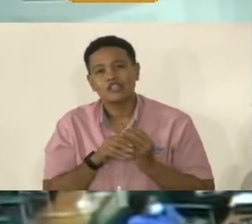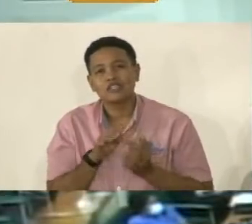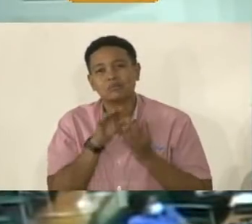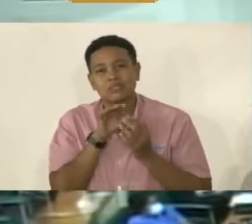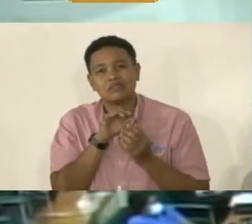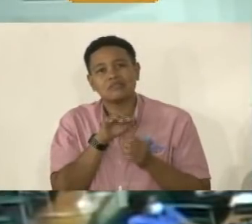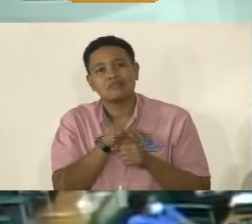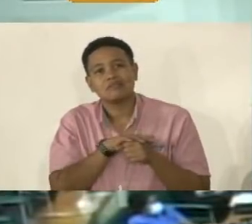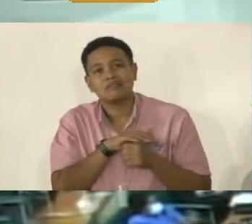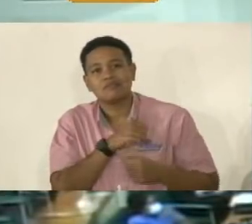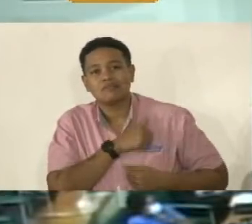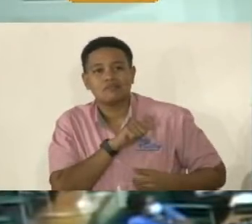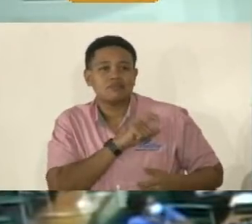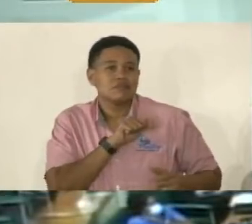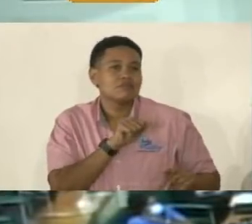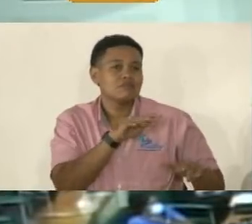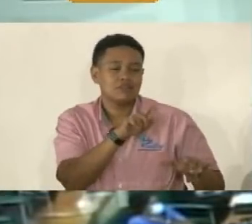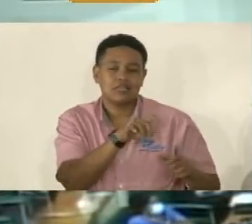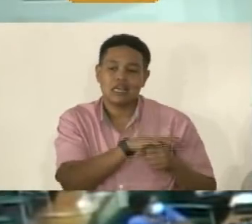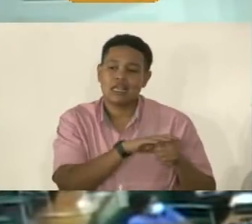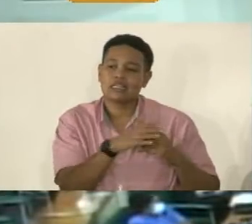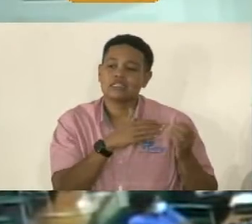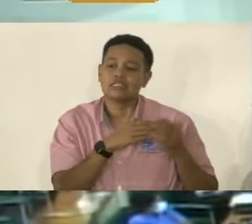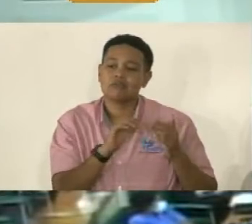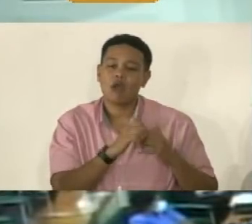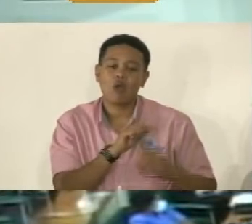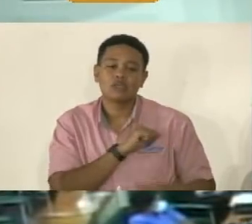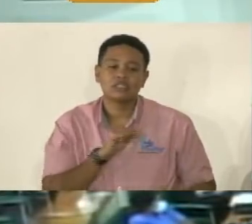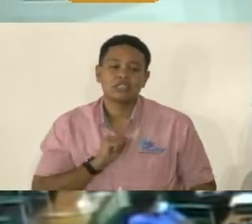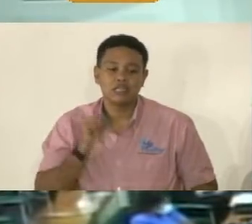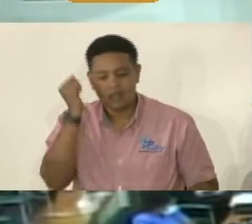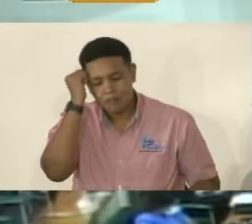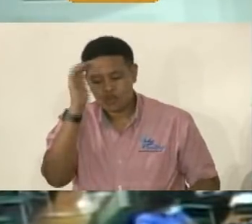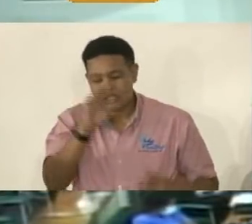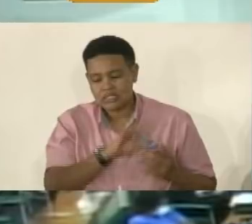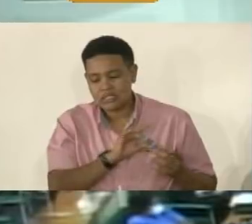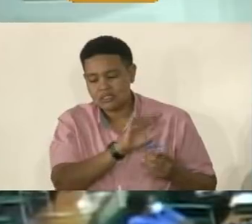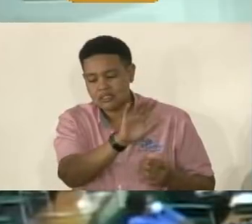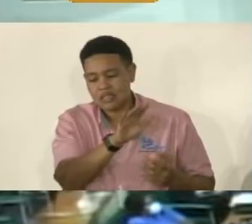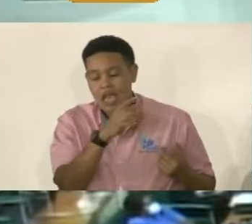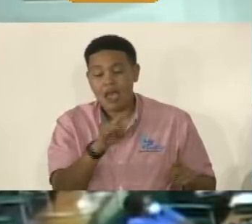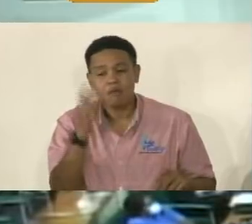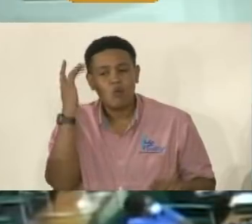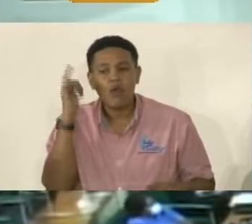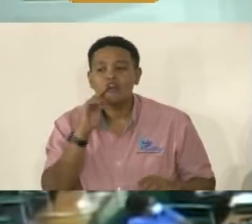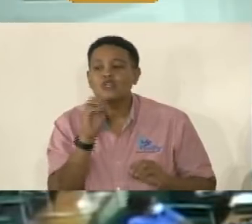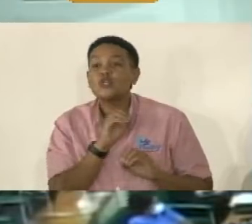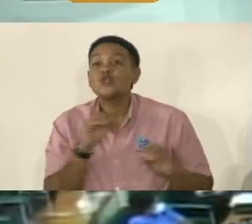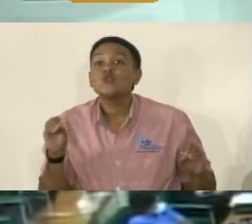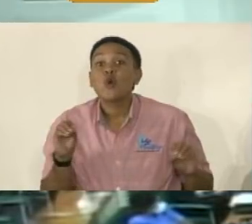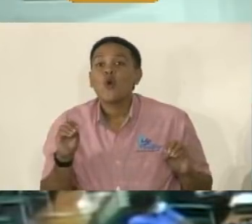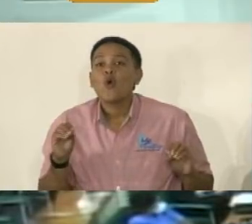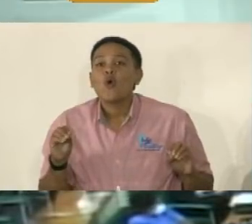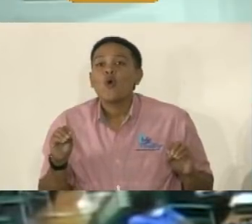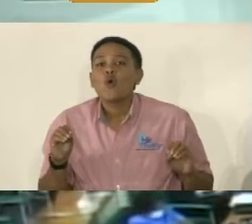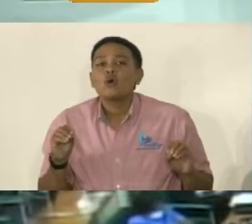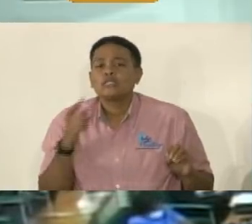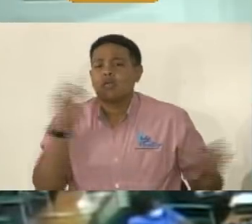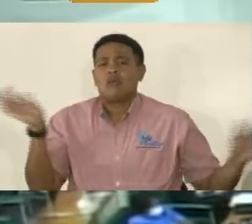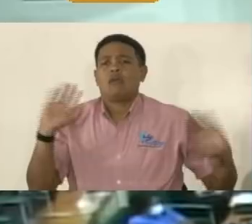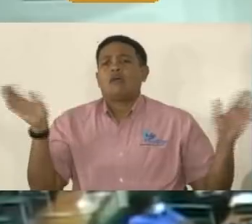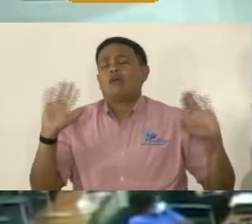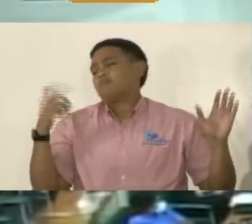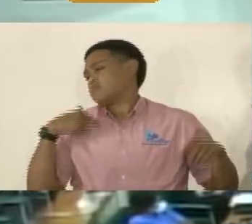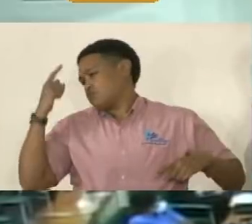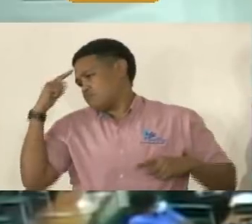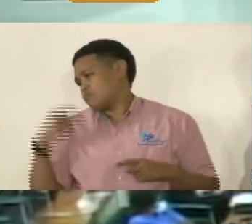areas, despite how Senator Bunting framed his arguments, because there has been no withdrawal from the